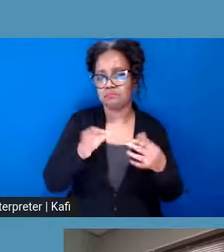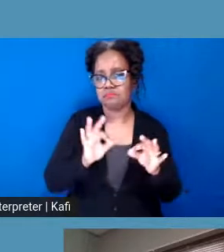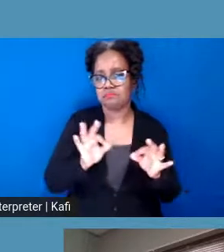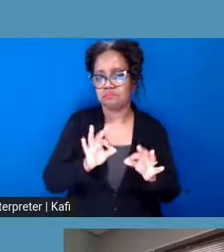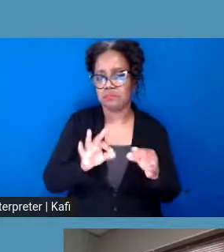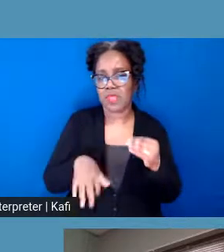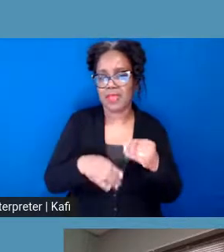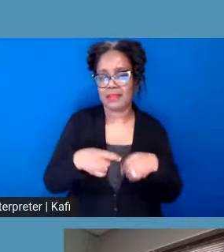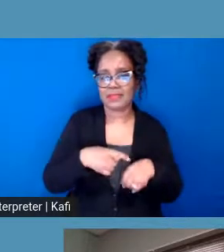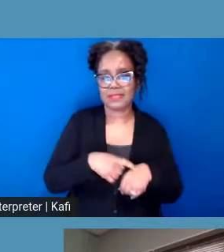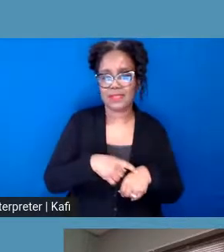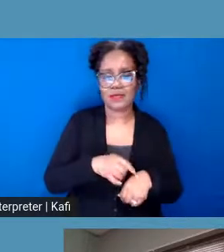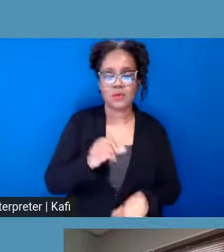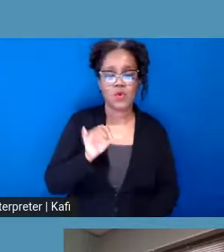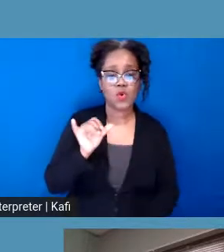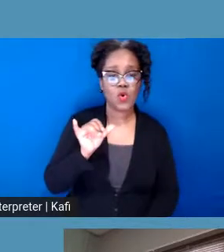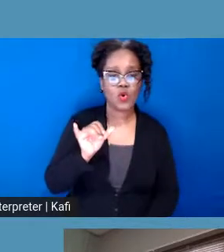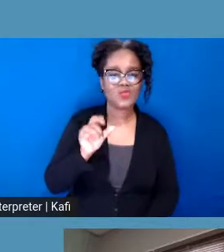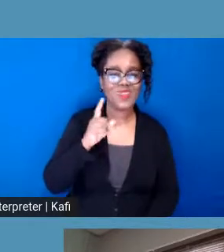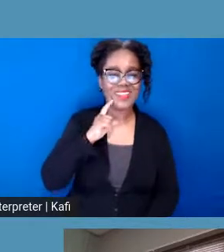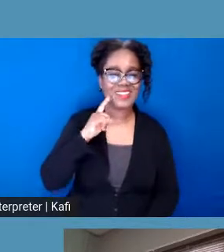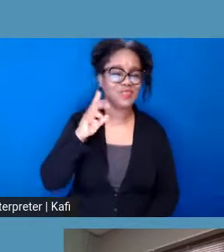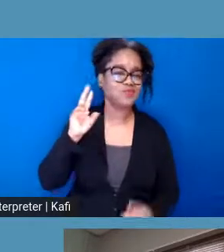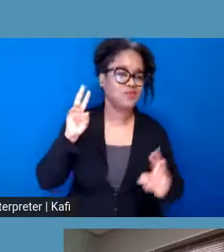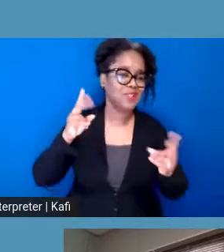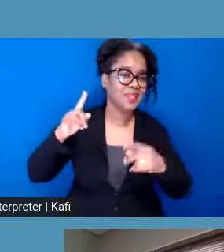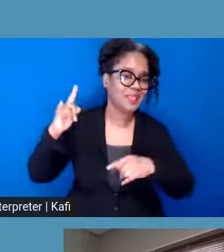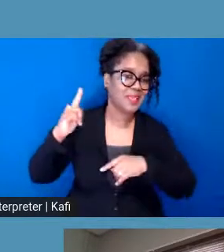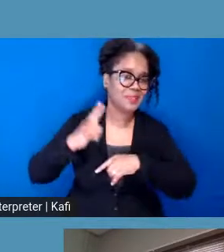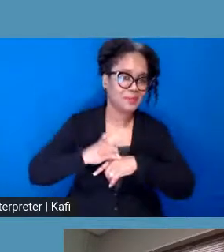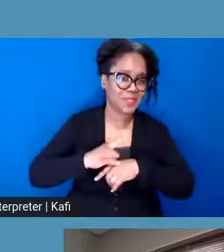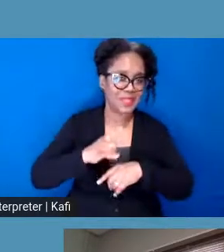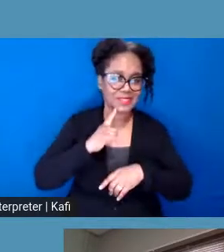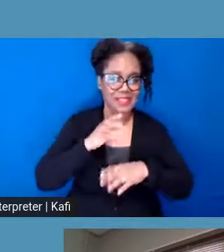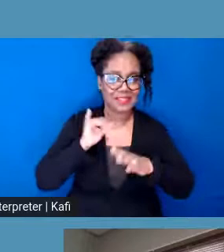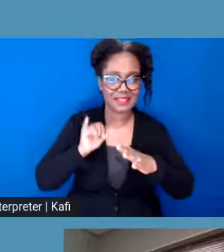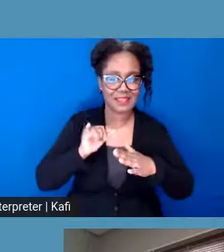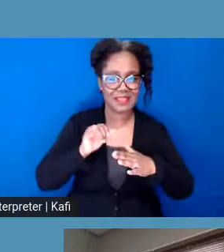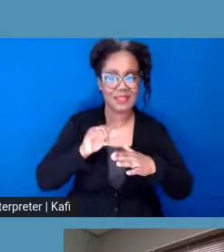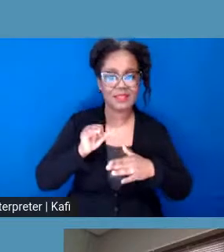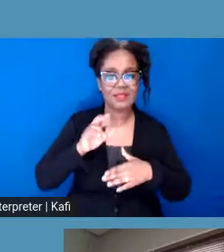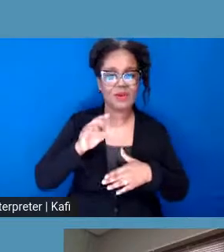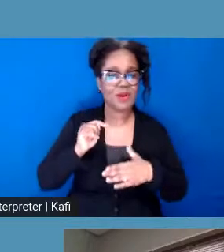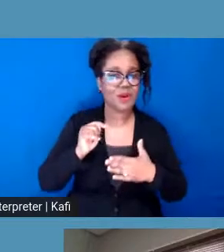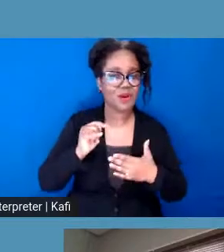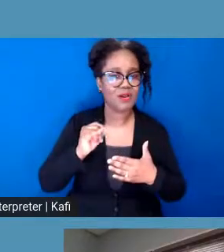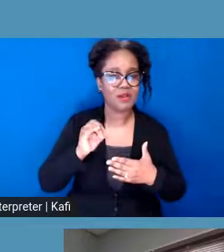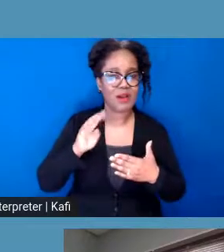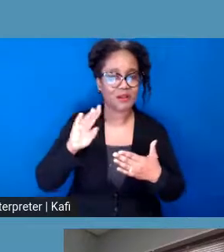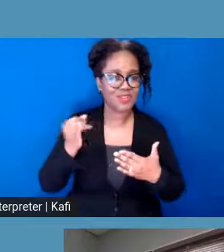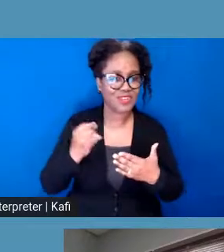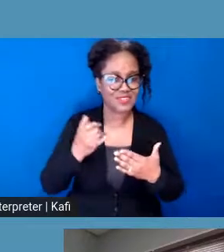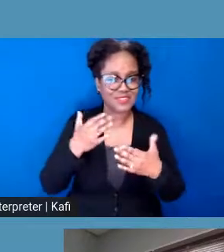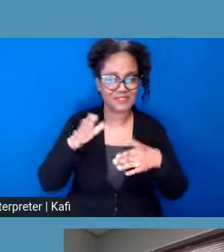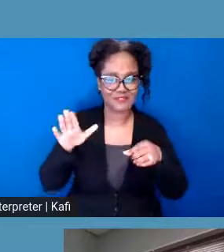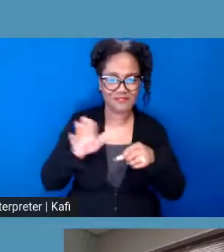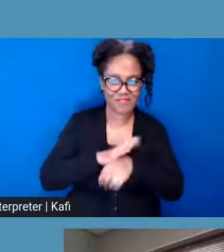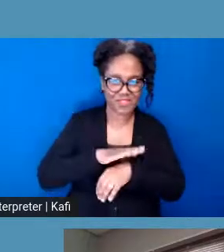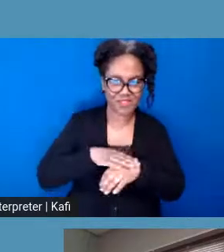presentation by saying the collection is, the art and object side is now fully online, and there are about 500 more objects that were photographed because of it.